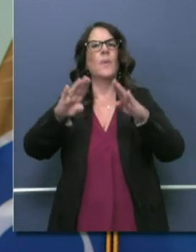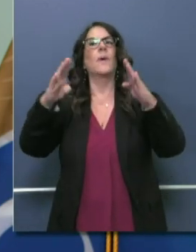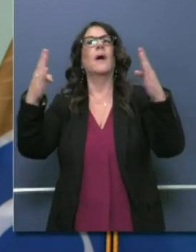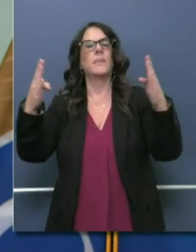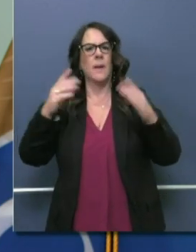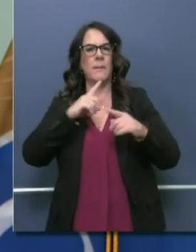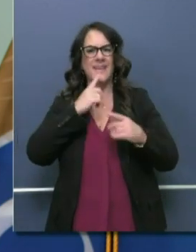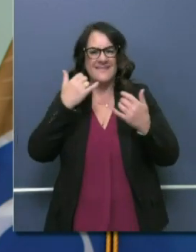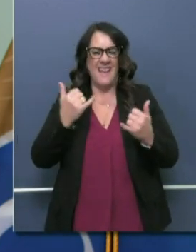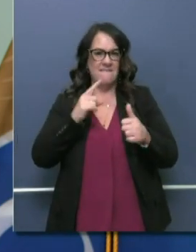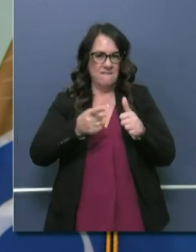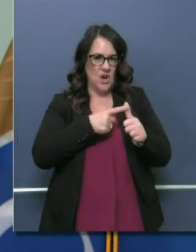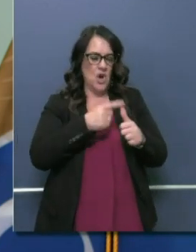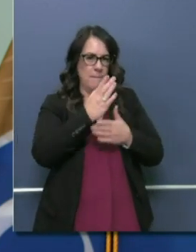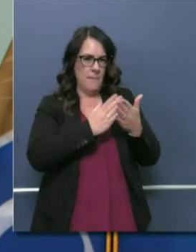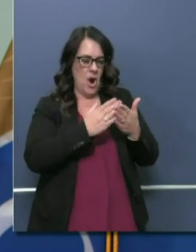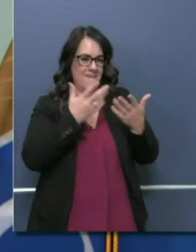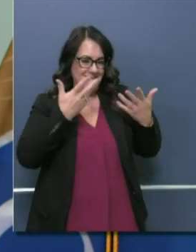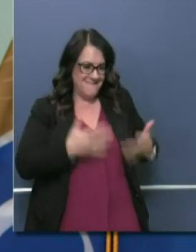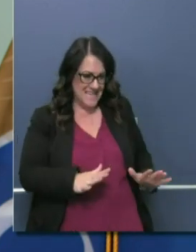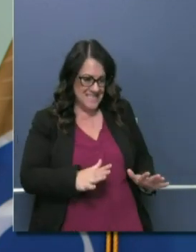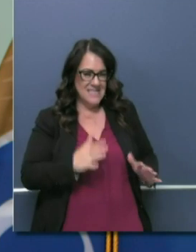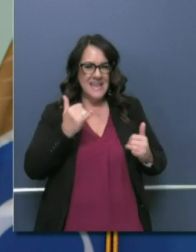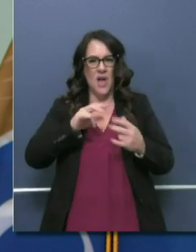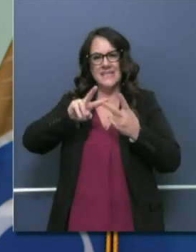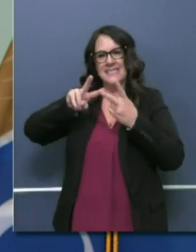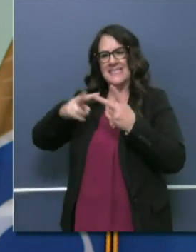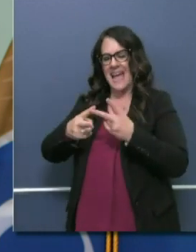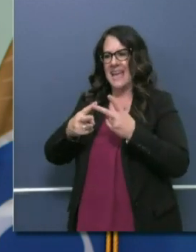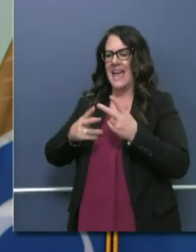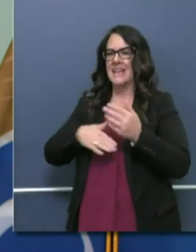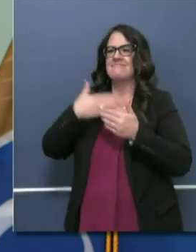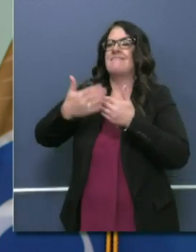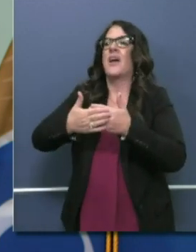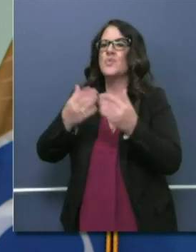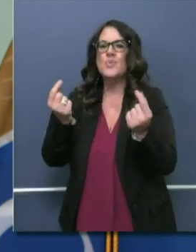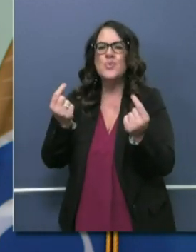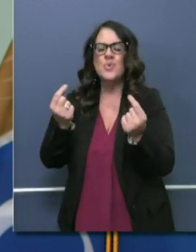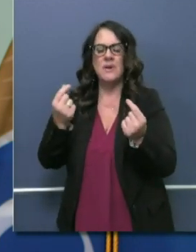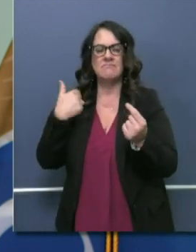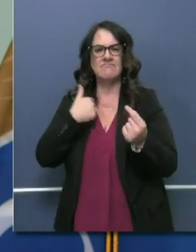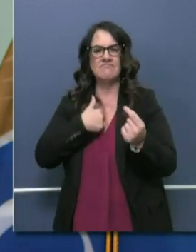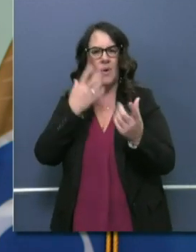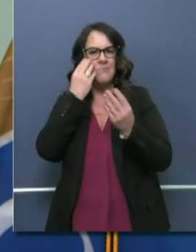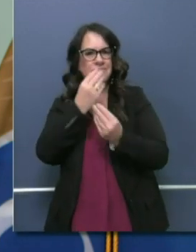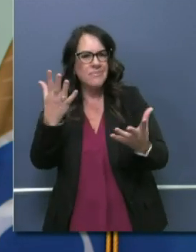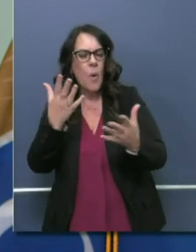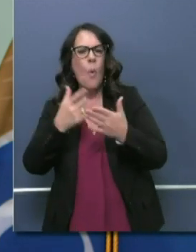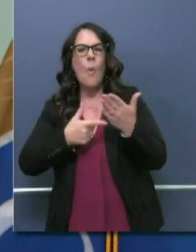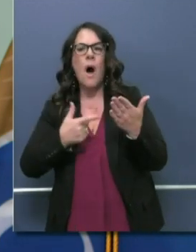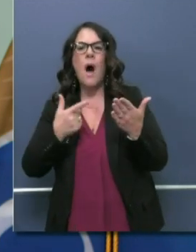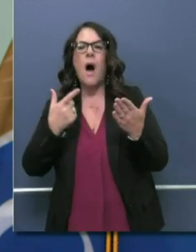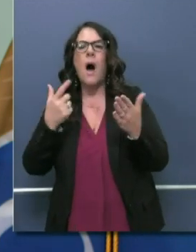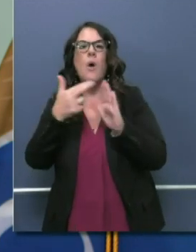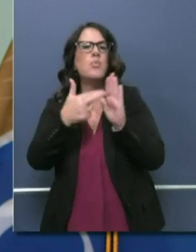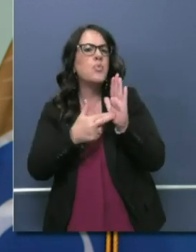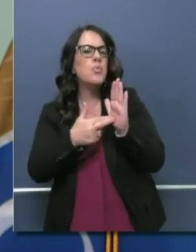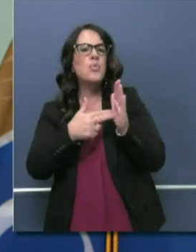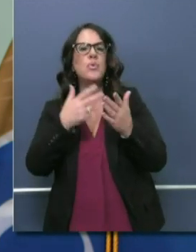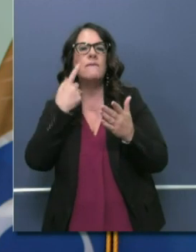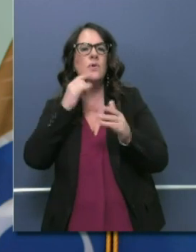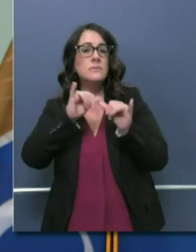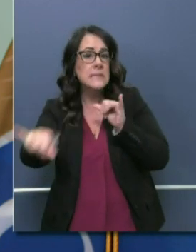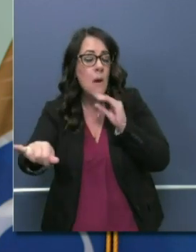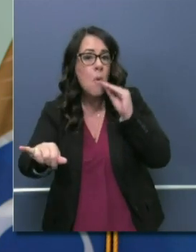second phase. So today, we are announcing our efforts to update our stay-at-home guidelines and